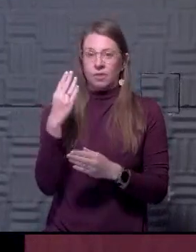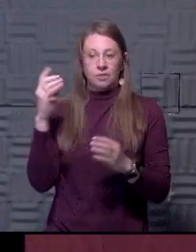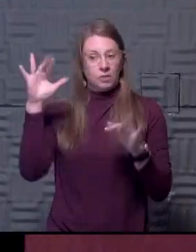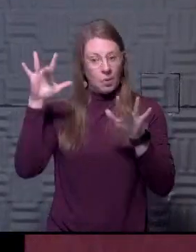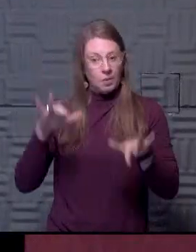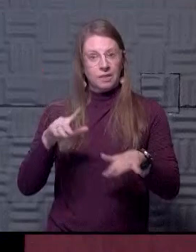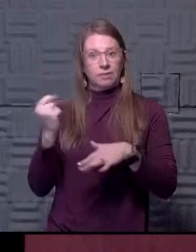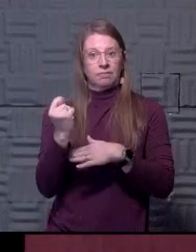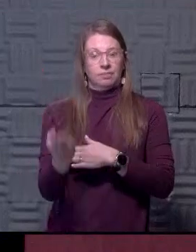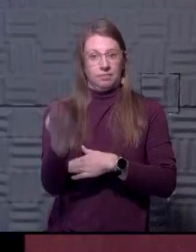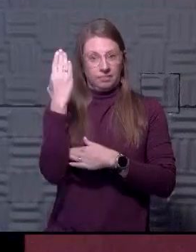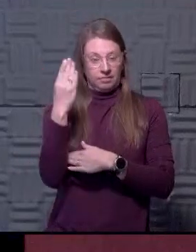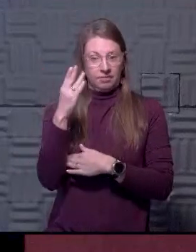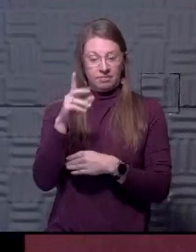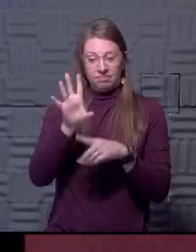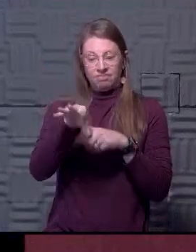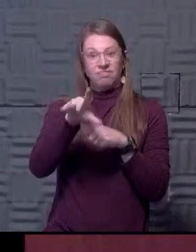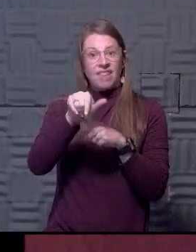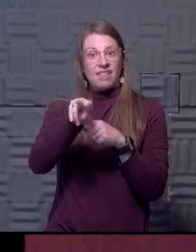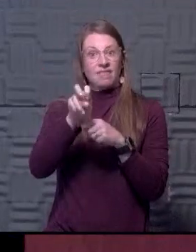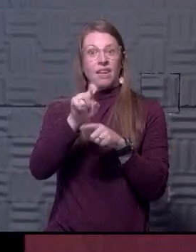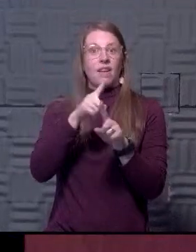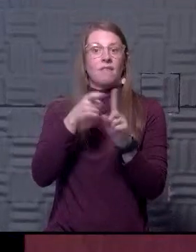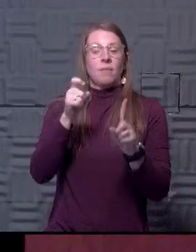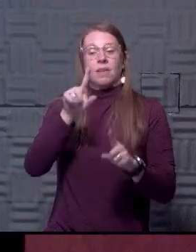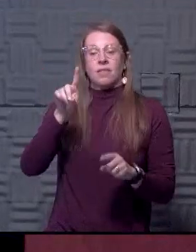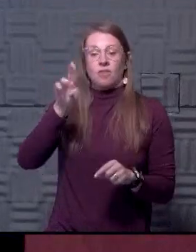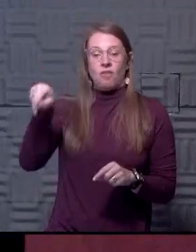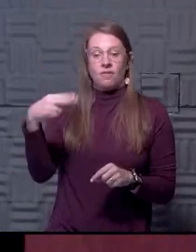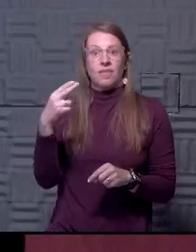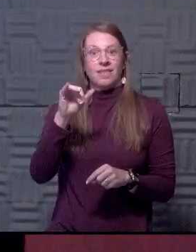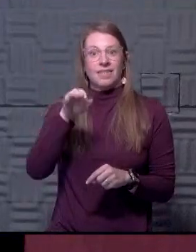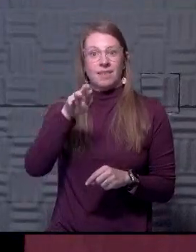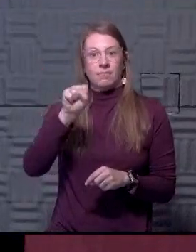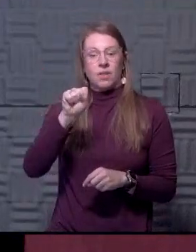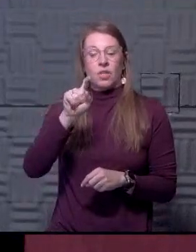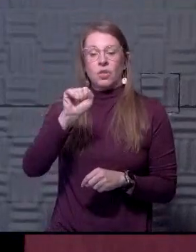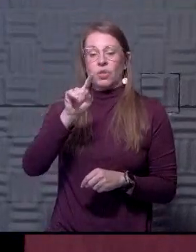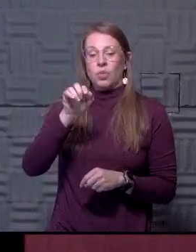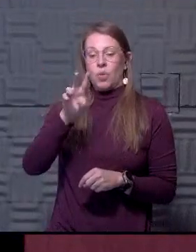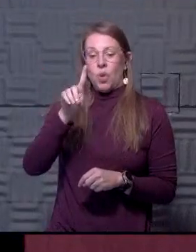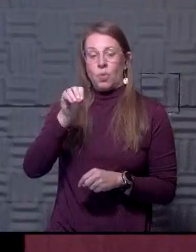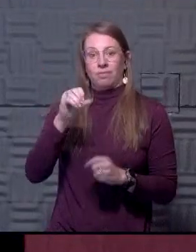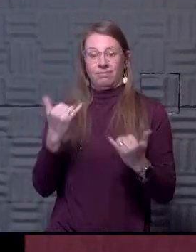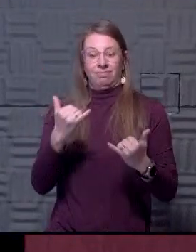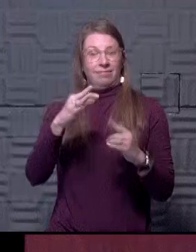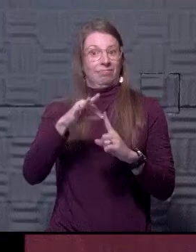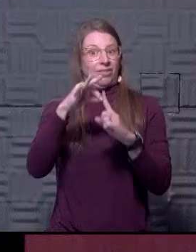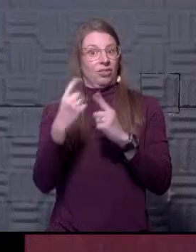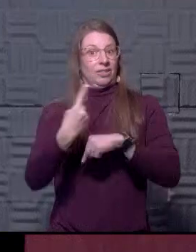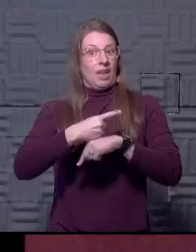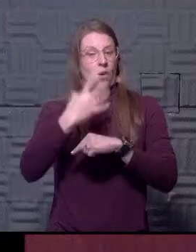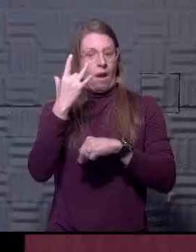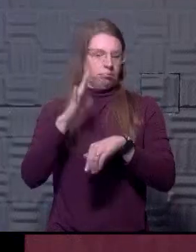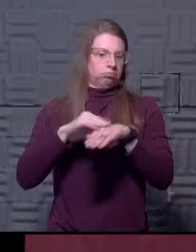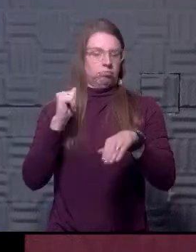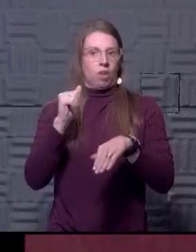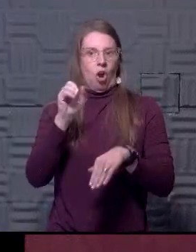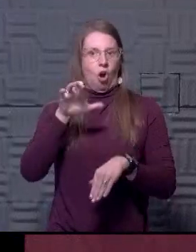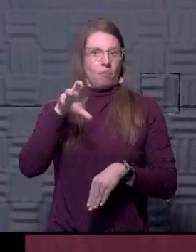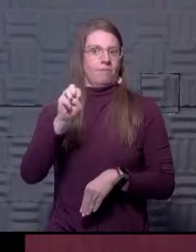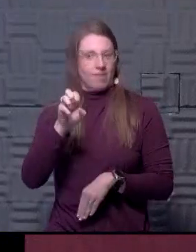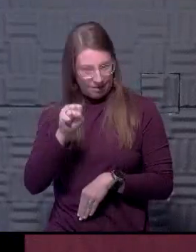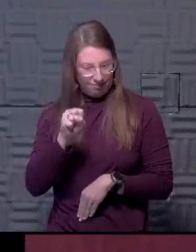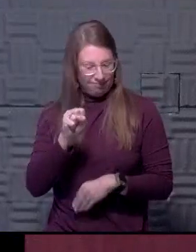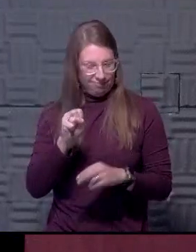live with you from the Dolph Simons Family Studio. Today is a special day because it is a call to arms, which you're going